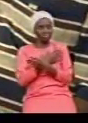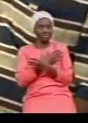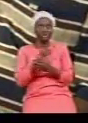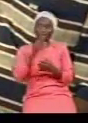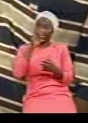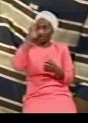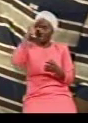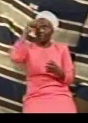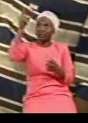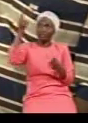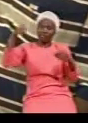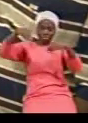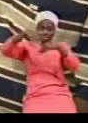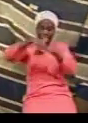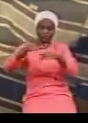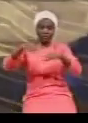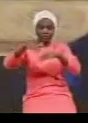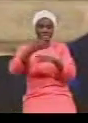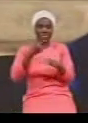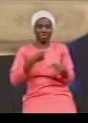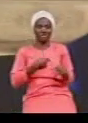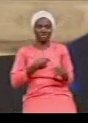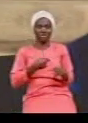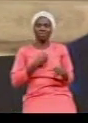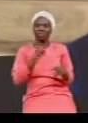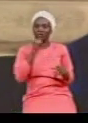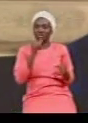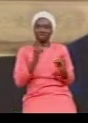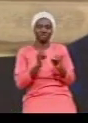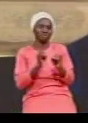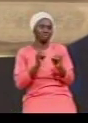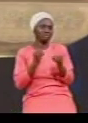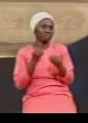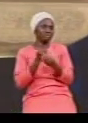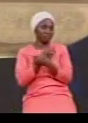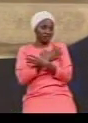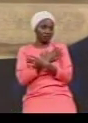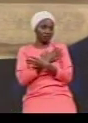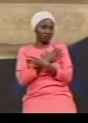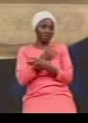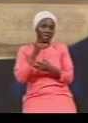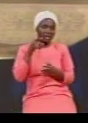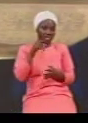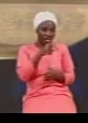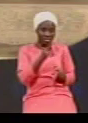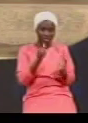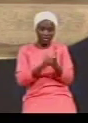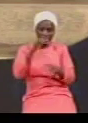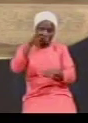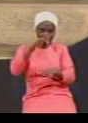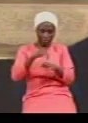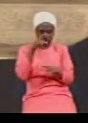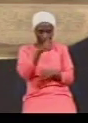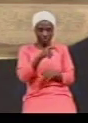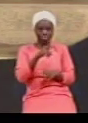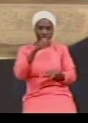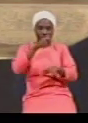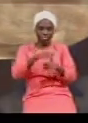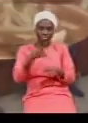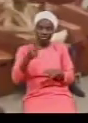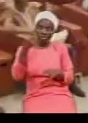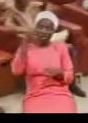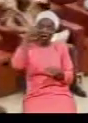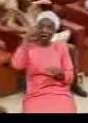afraid. He that touches you touches the apple of his eye, I am not afraid. Somebody shout, I'm